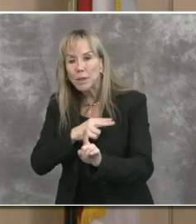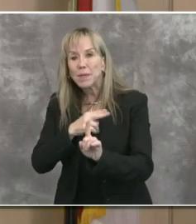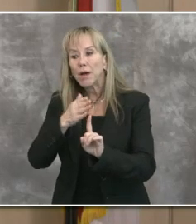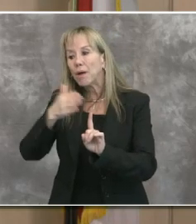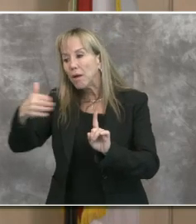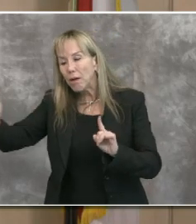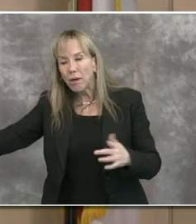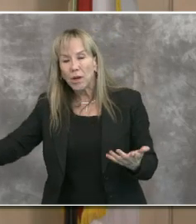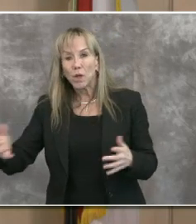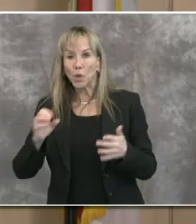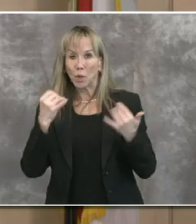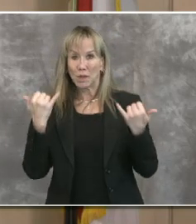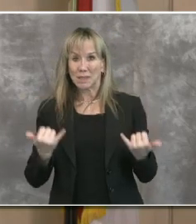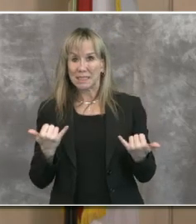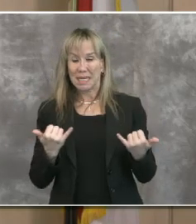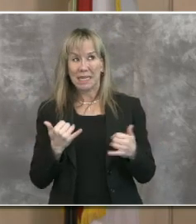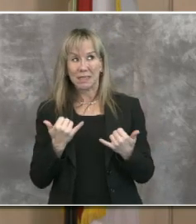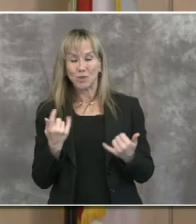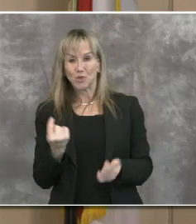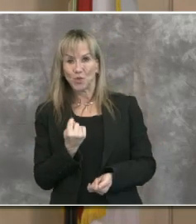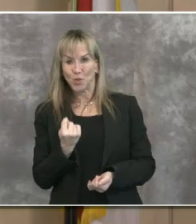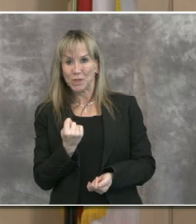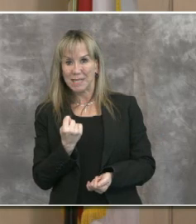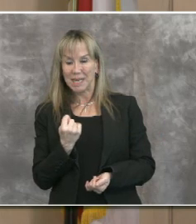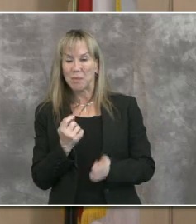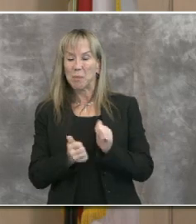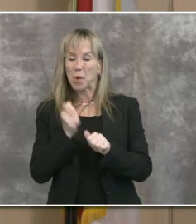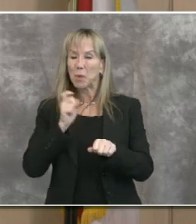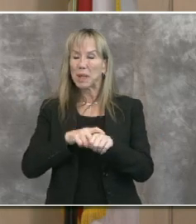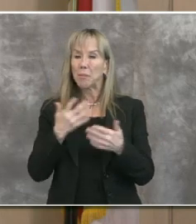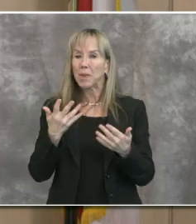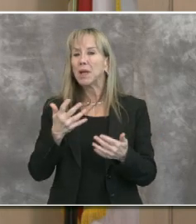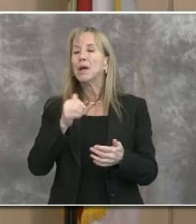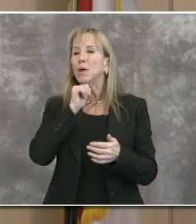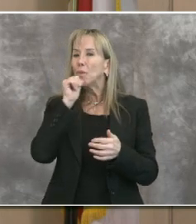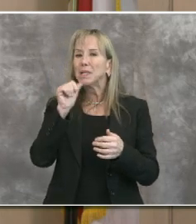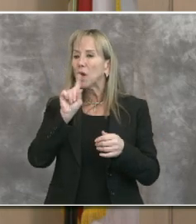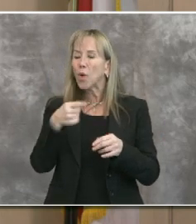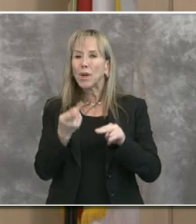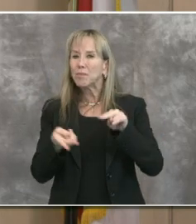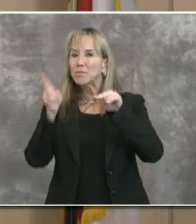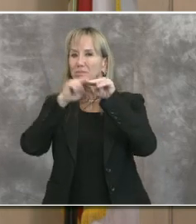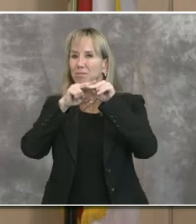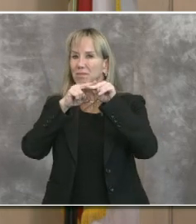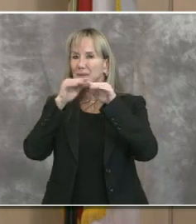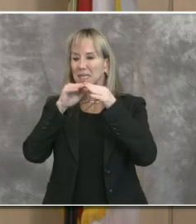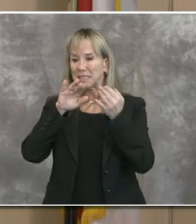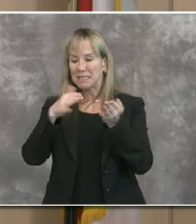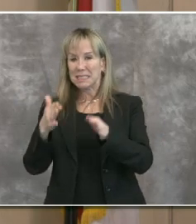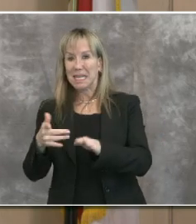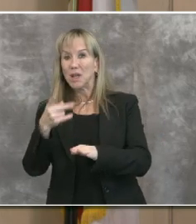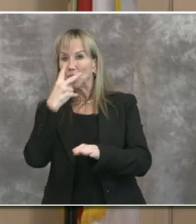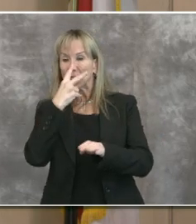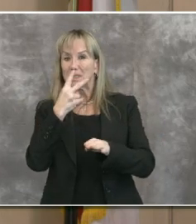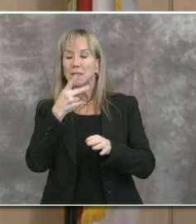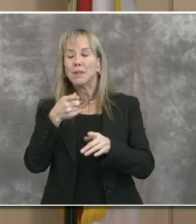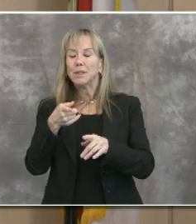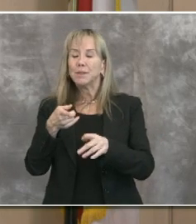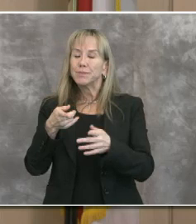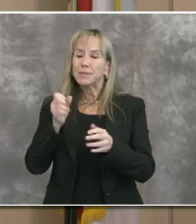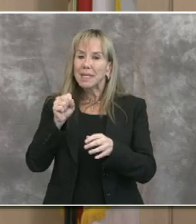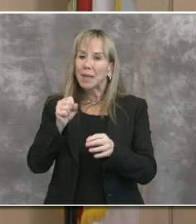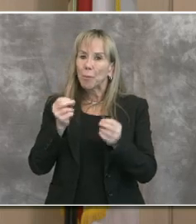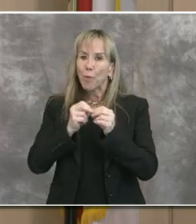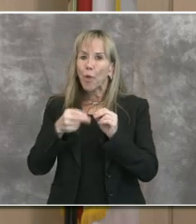so today is Tuesday, typically on the weekend, and it wasn't just the spike in deaths, even though it was higher than the last couple